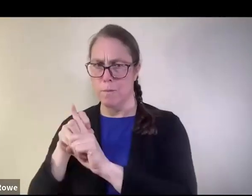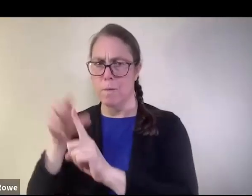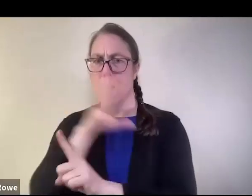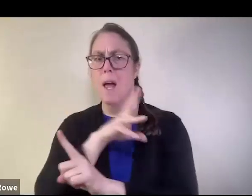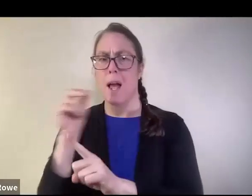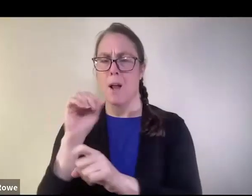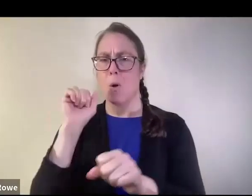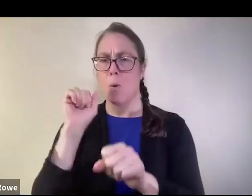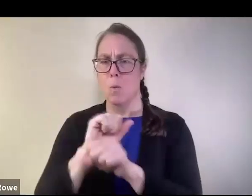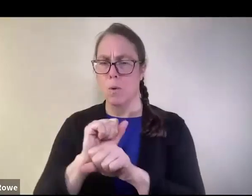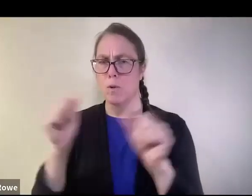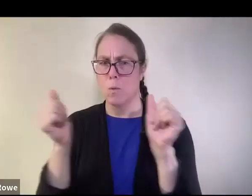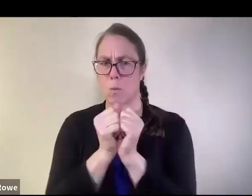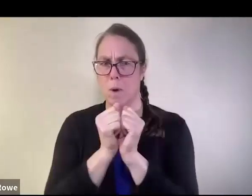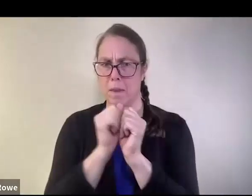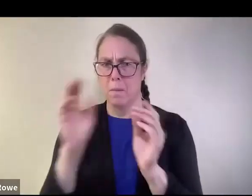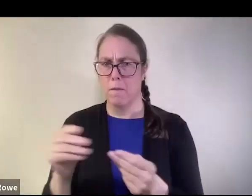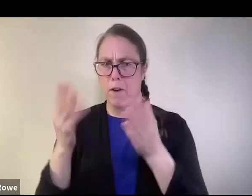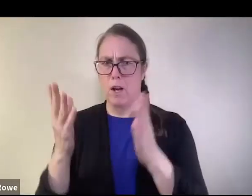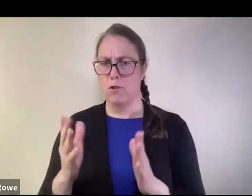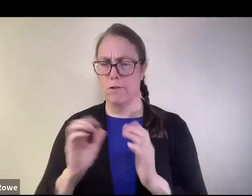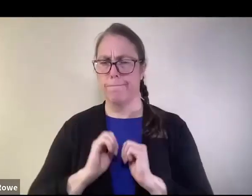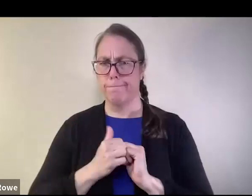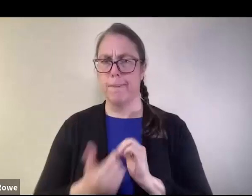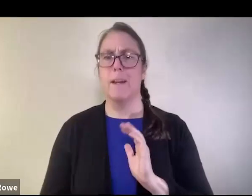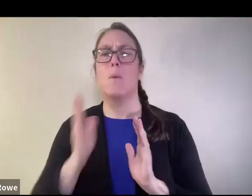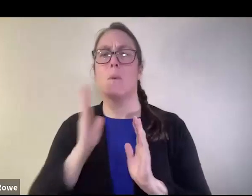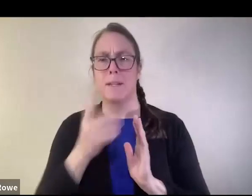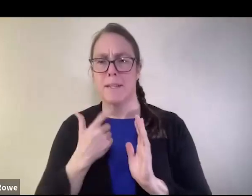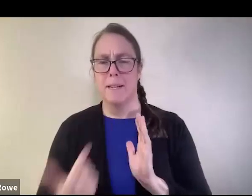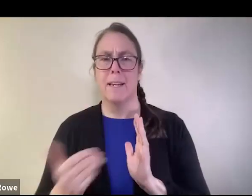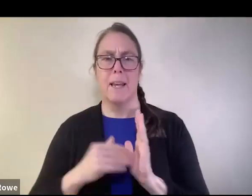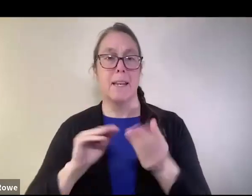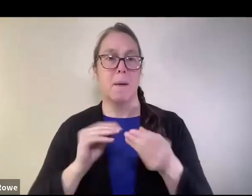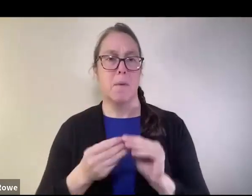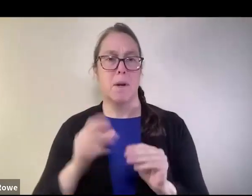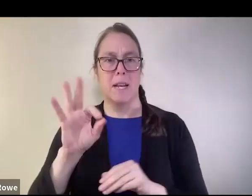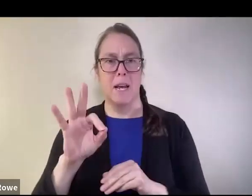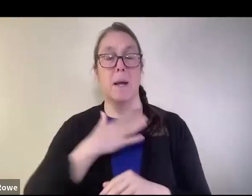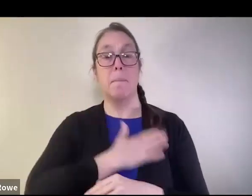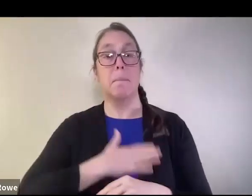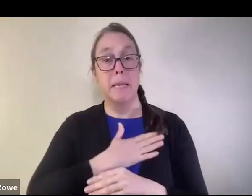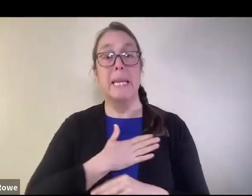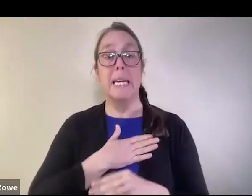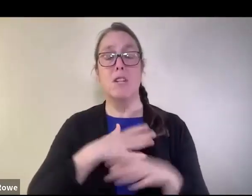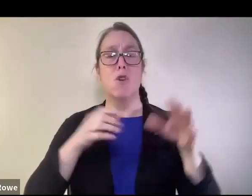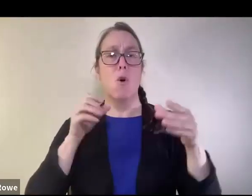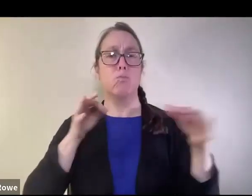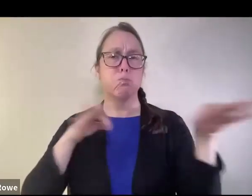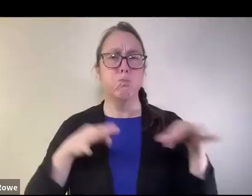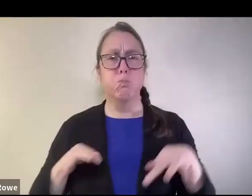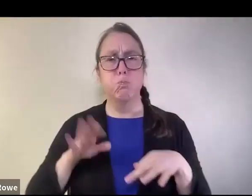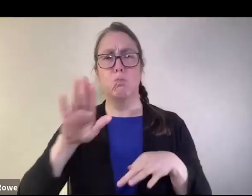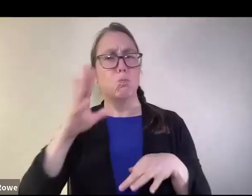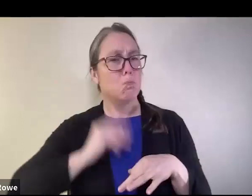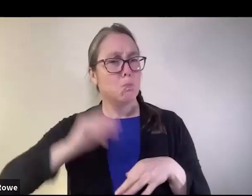and works with providers? Once again, number 9, please provide your